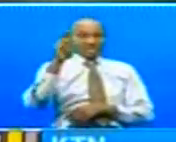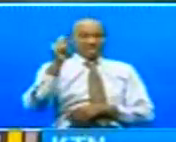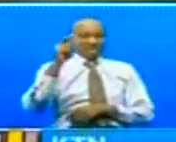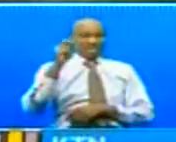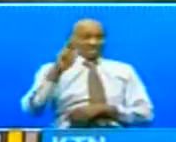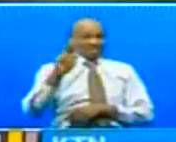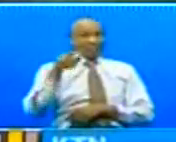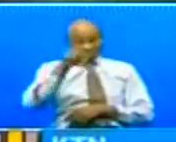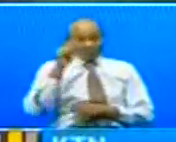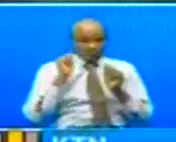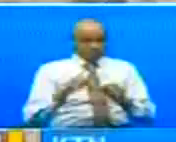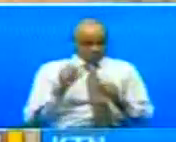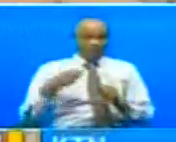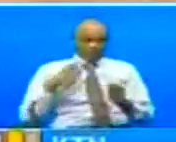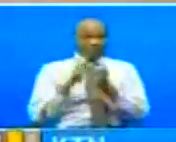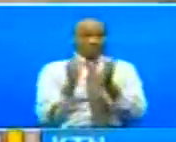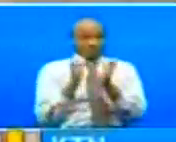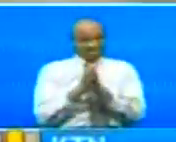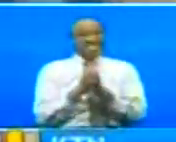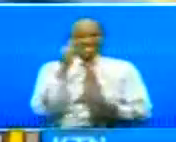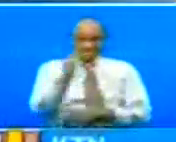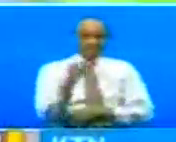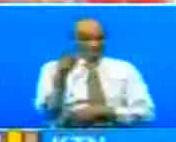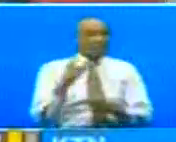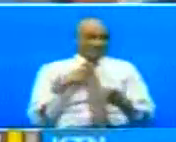be among the stars who will tackle the tough and rough terrain of Kajiado.